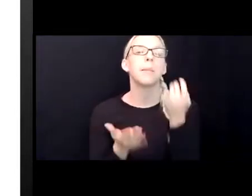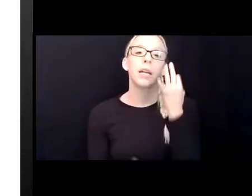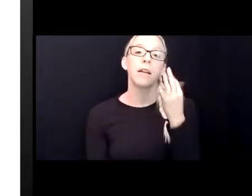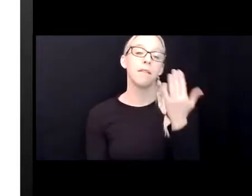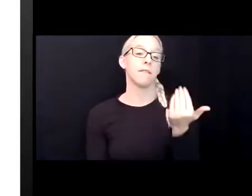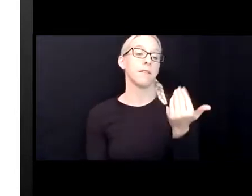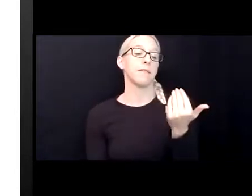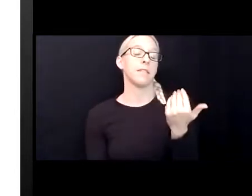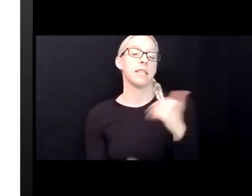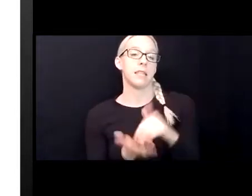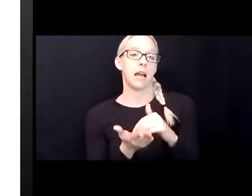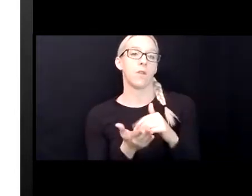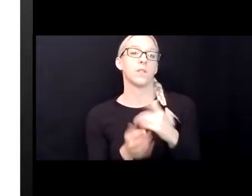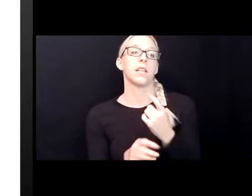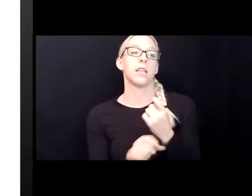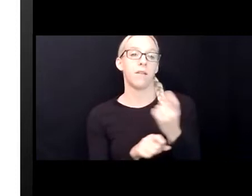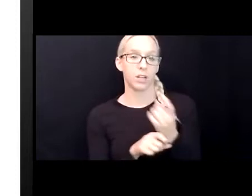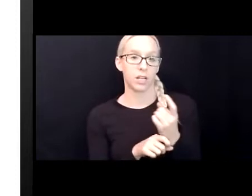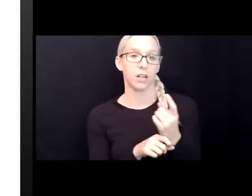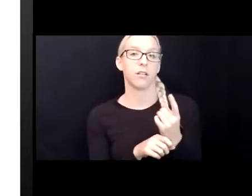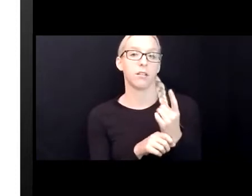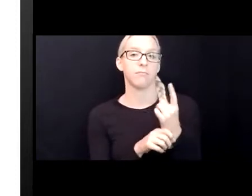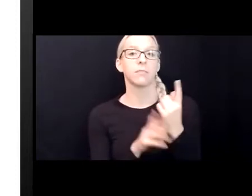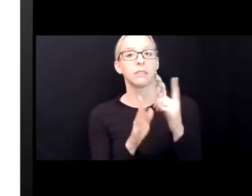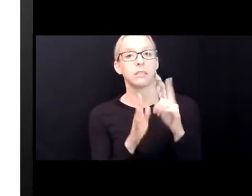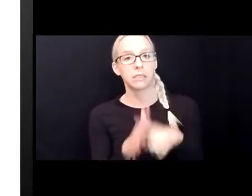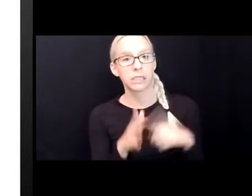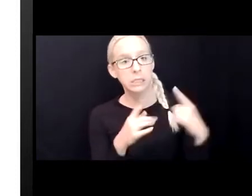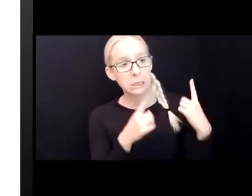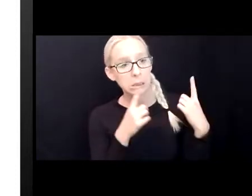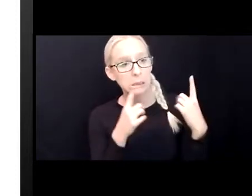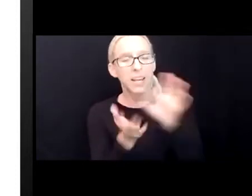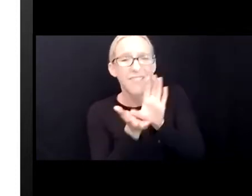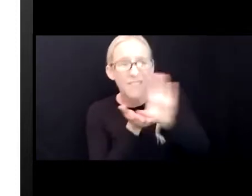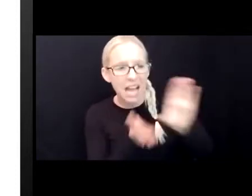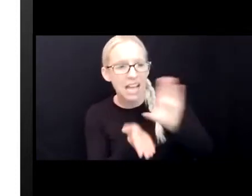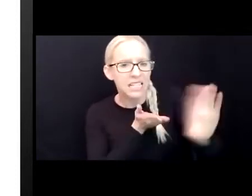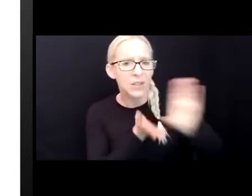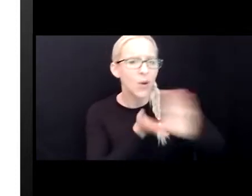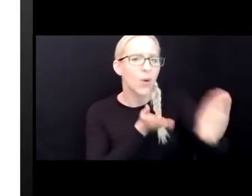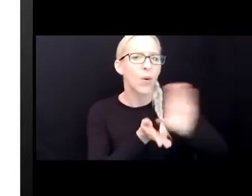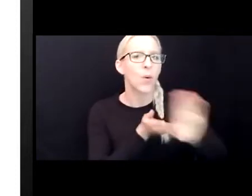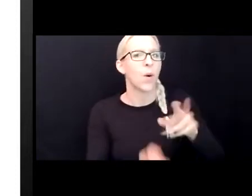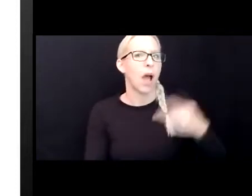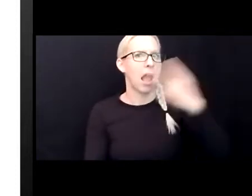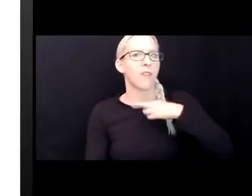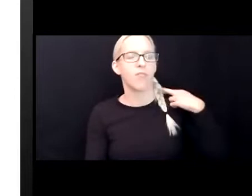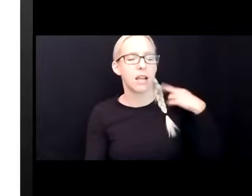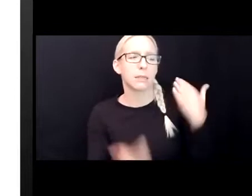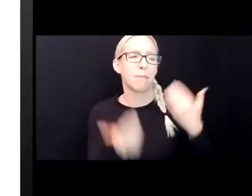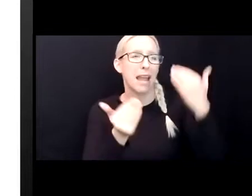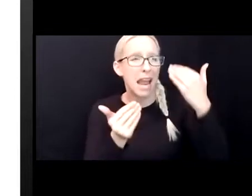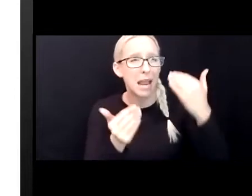year every year from the beginning and invested it very aggressively, they might be getting somewhere near that, but I don't think